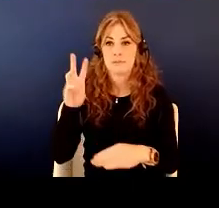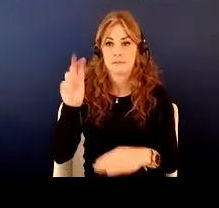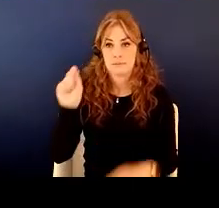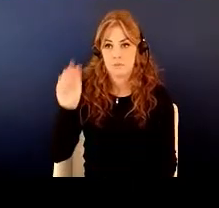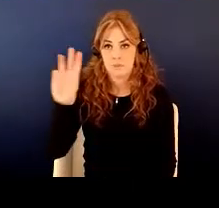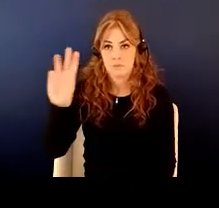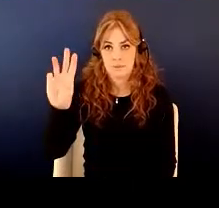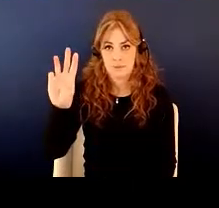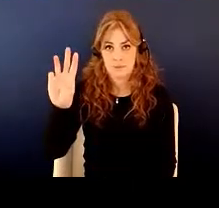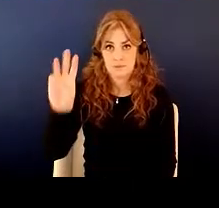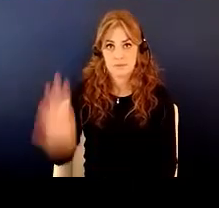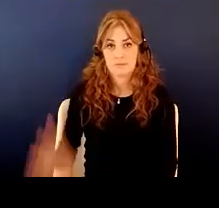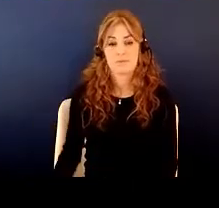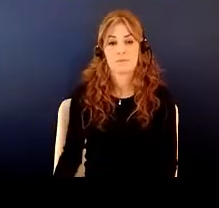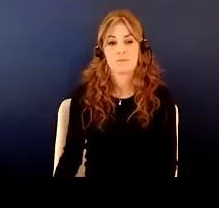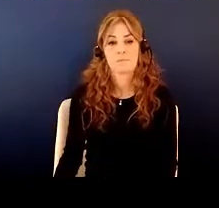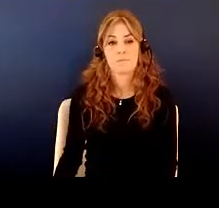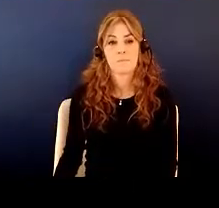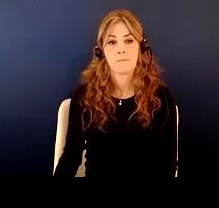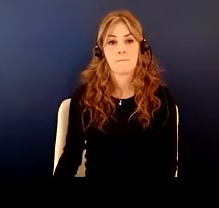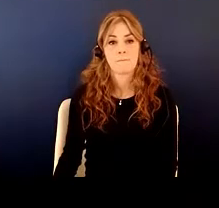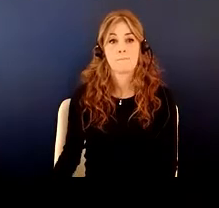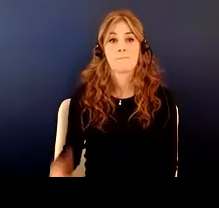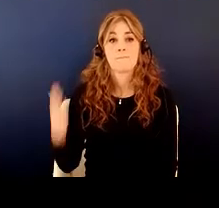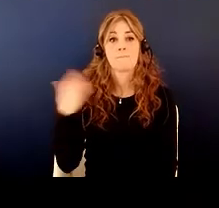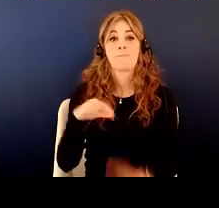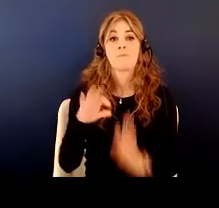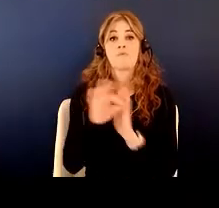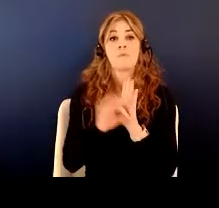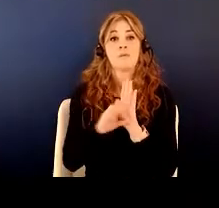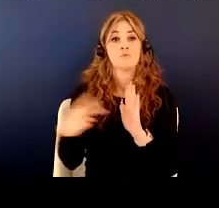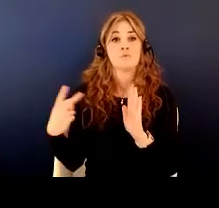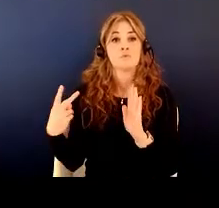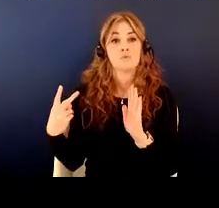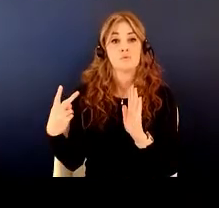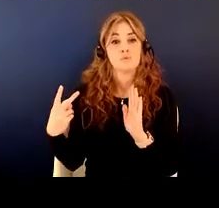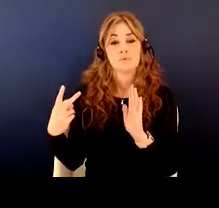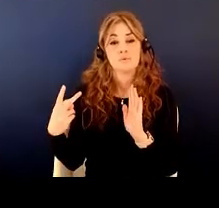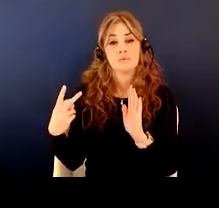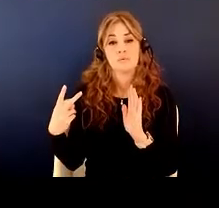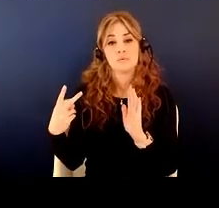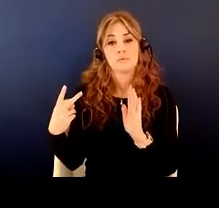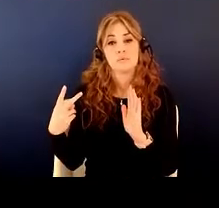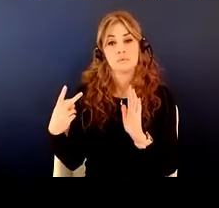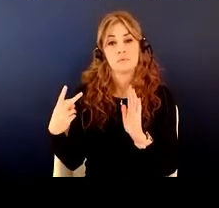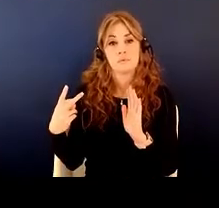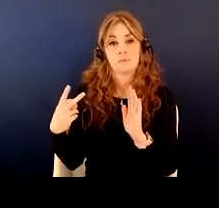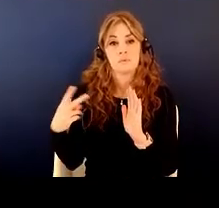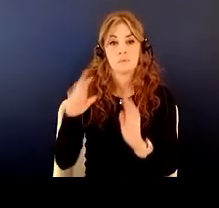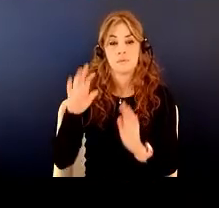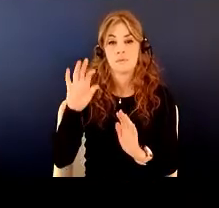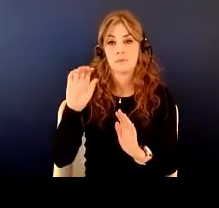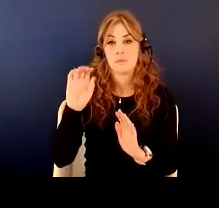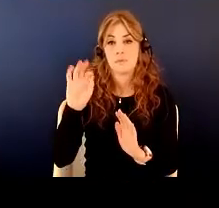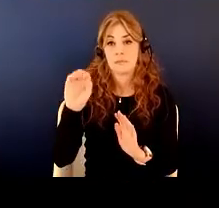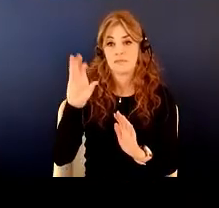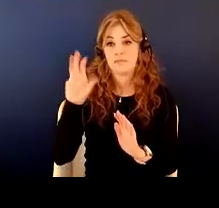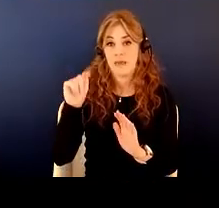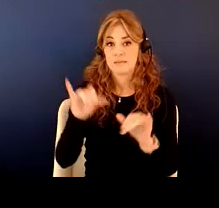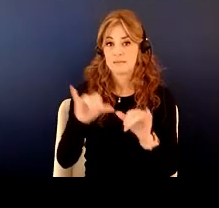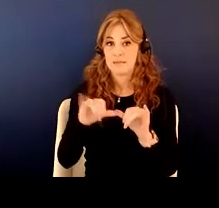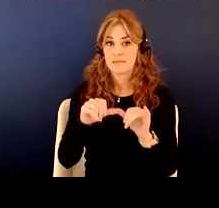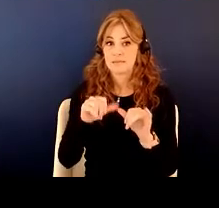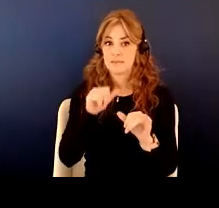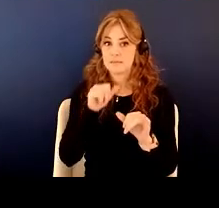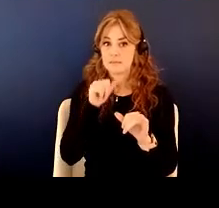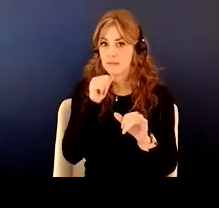16.6. And then formula 2 there is estimating the effect size that is not correct, that